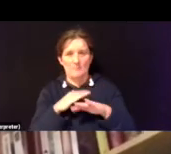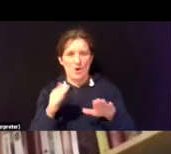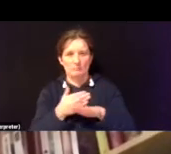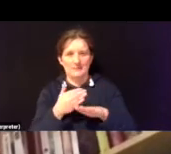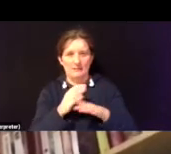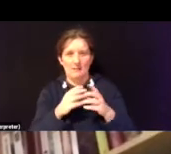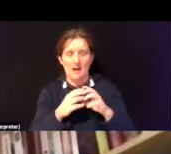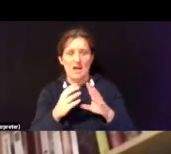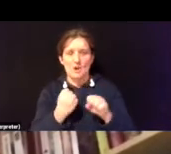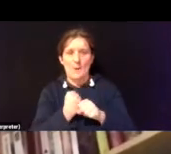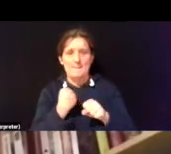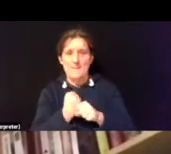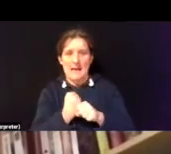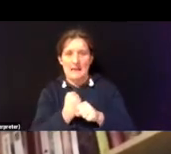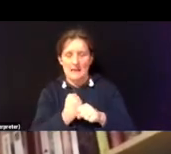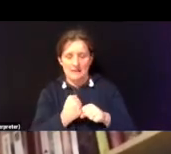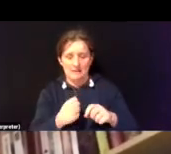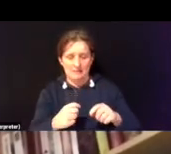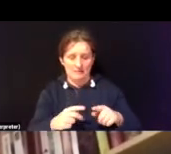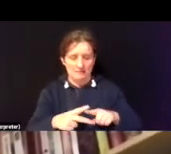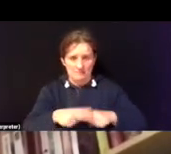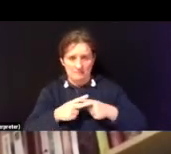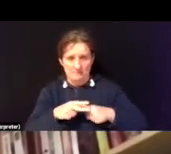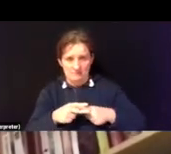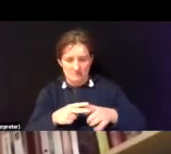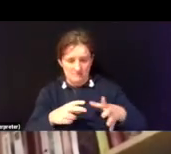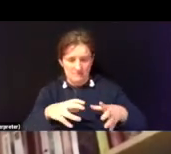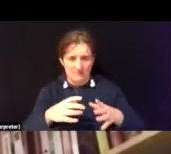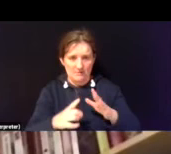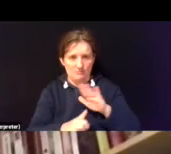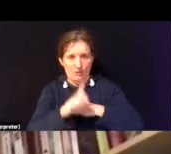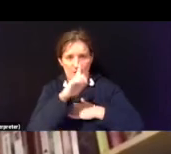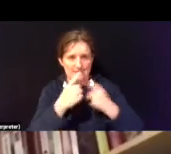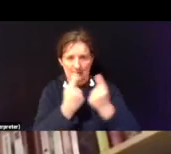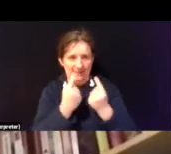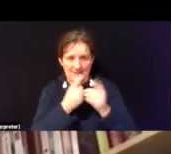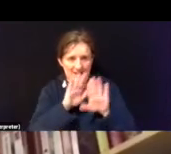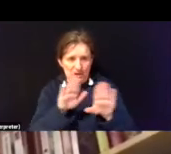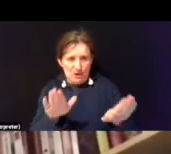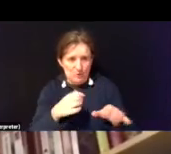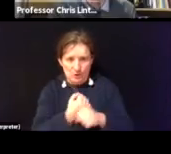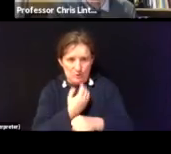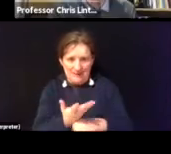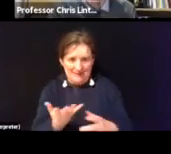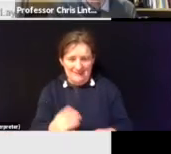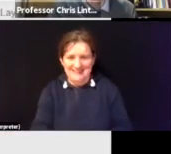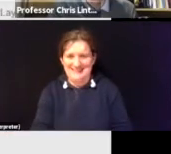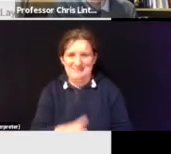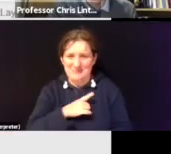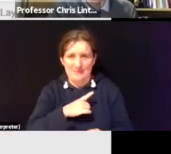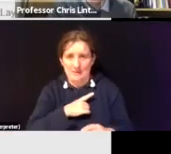somebody who builds Mars rovers for a living. Hang on, let me just try and fix this.